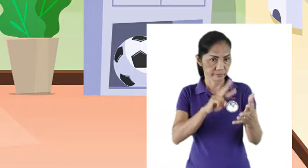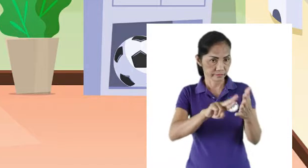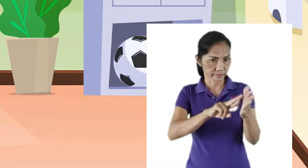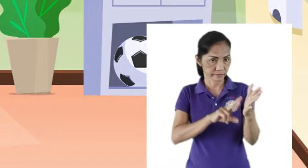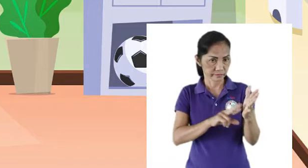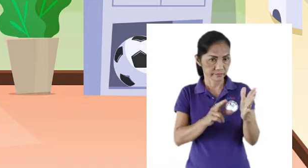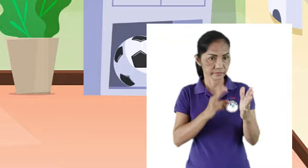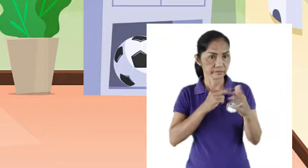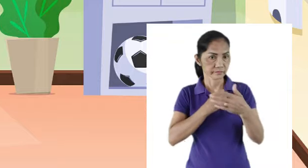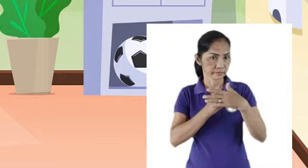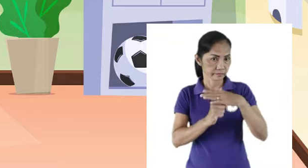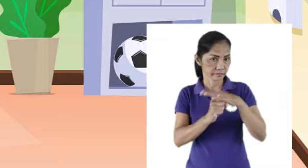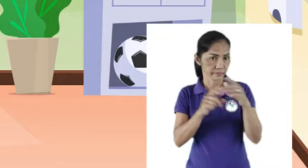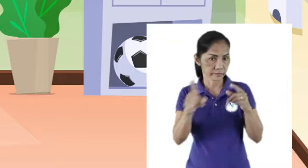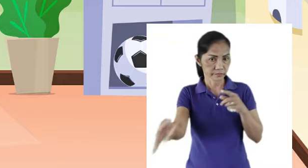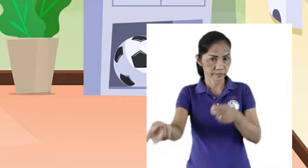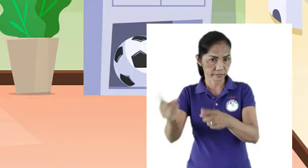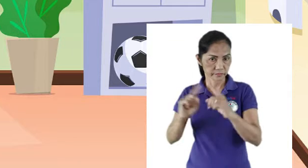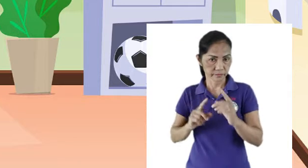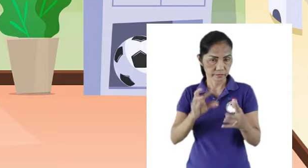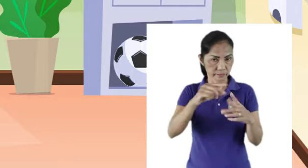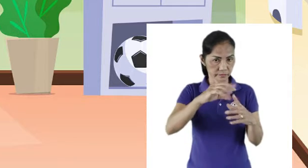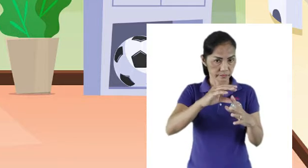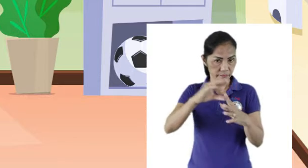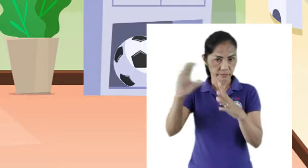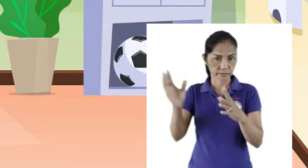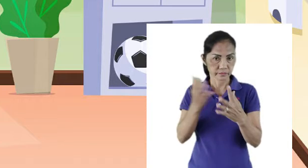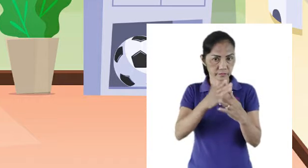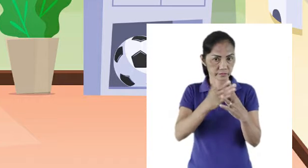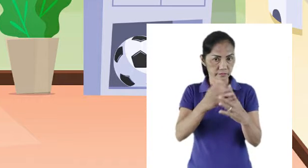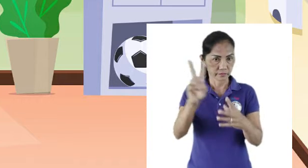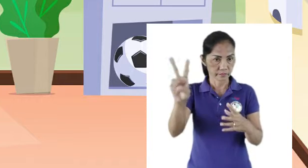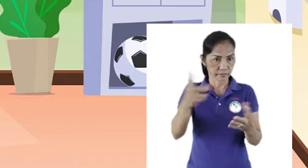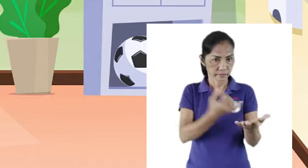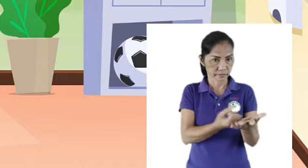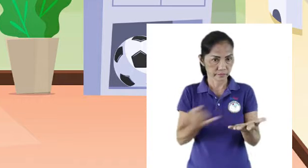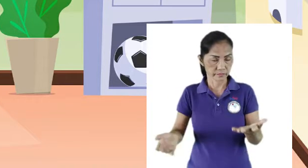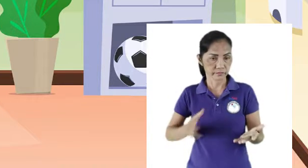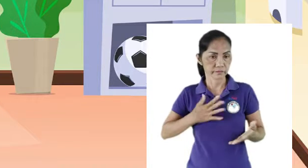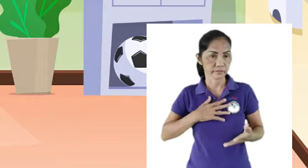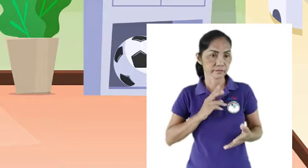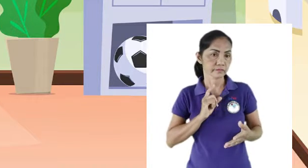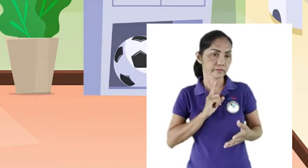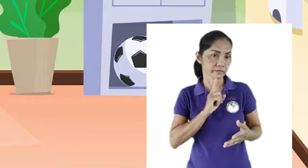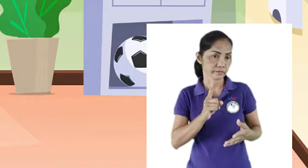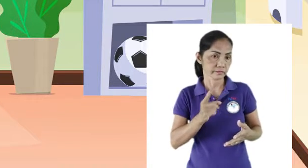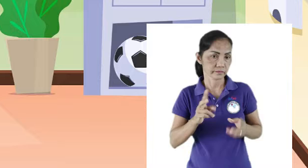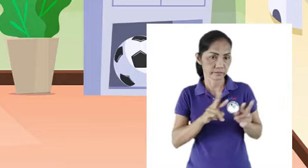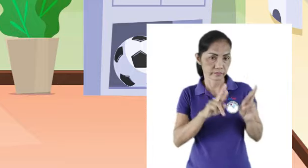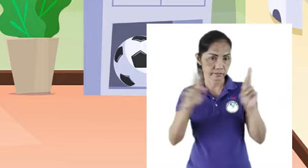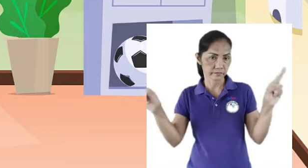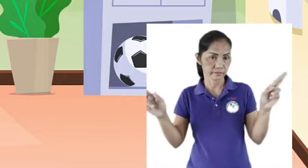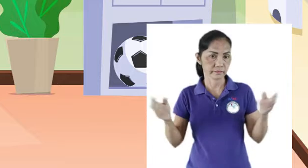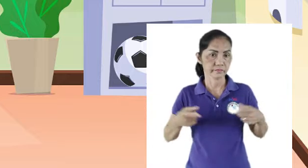very simple. You're just going to choose between the two things that I will mention. Are you